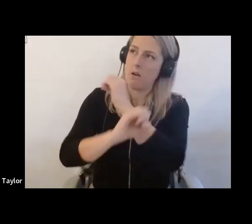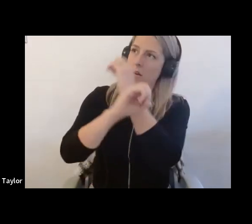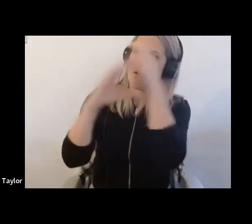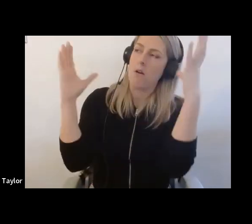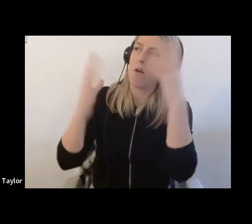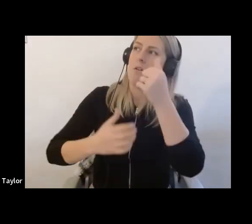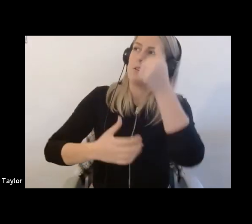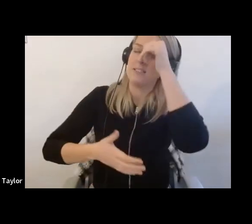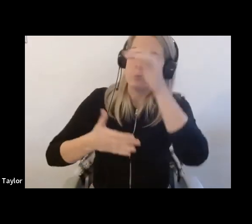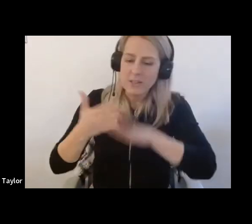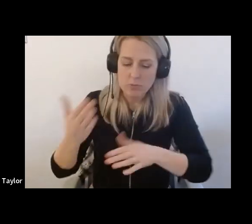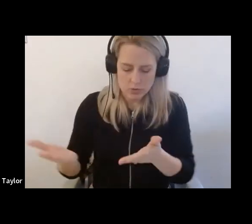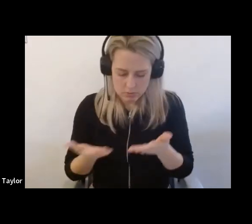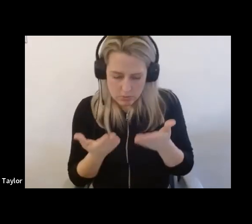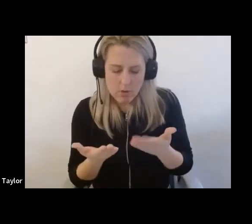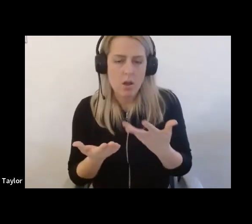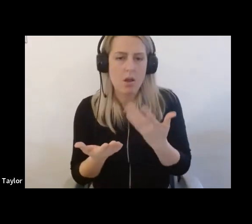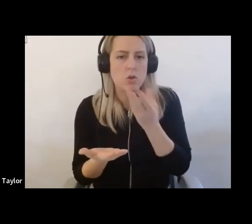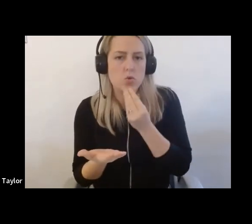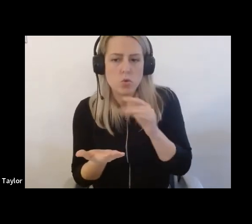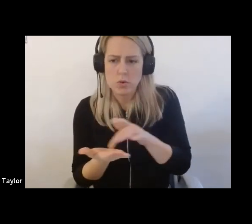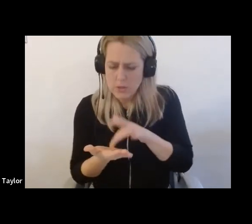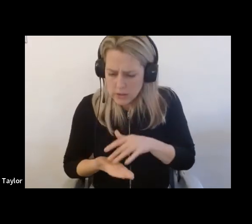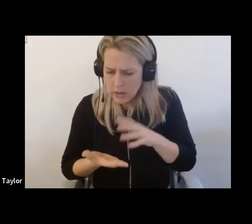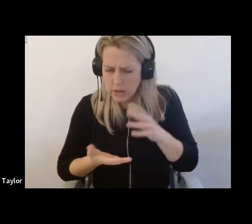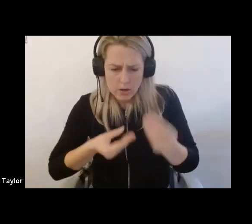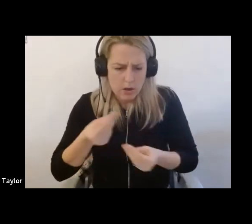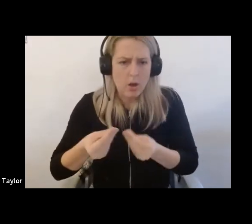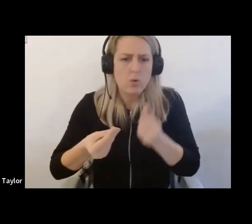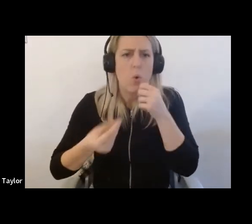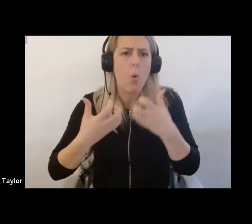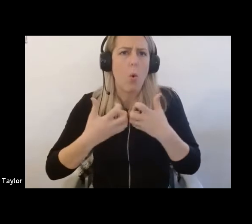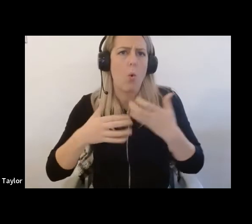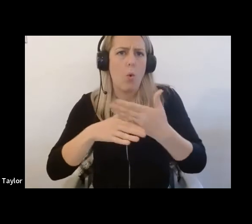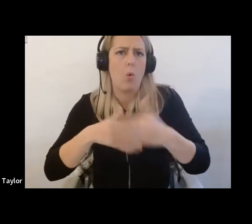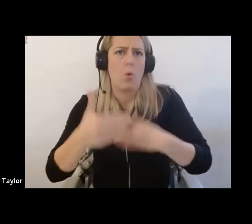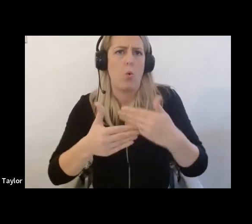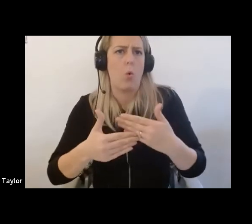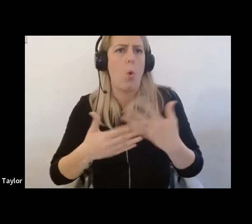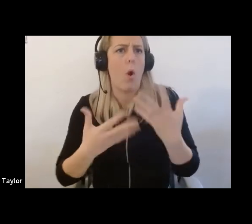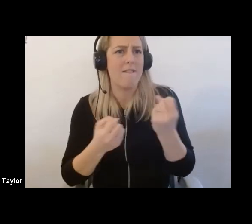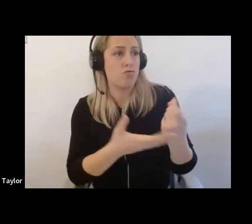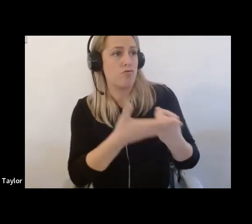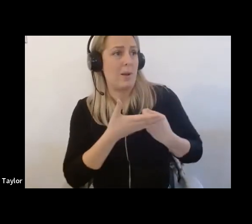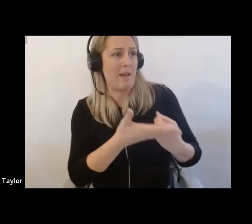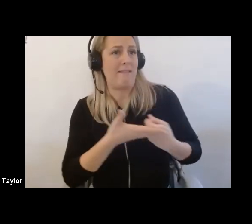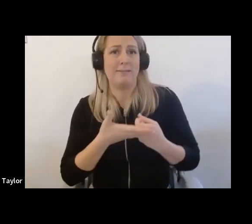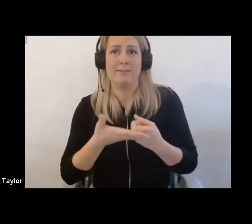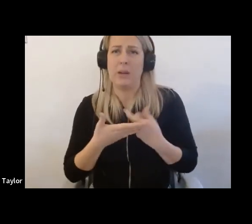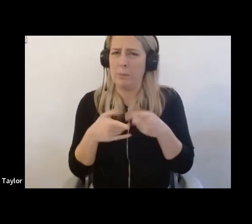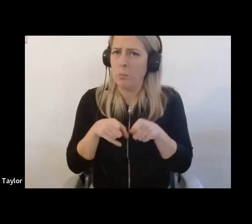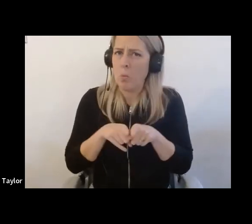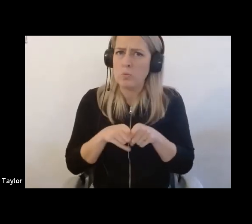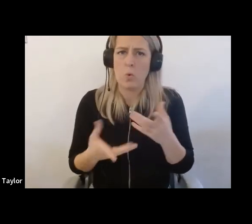you can kind of, you also then crucially have the awareness of where would I need to go to try to find